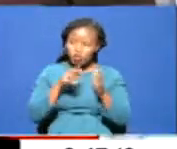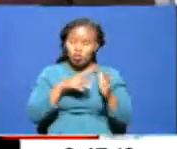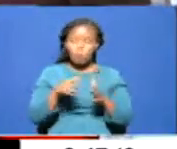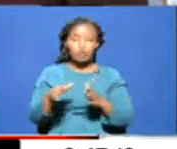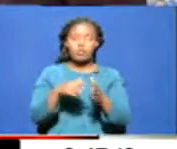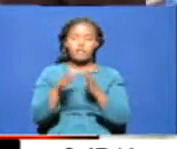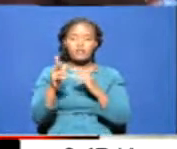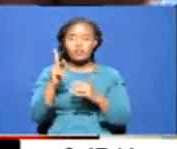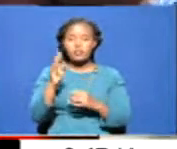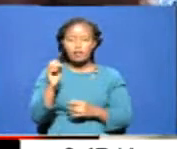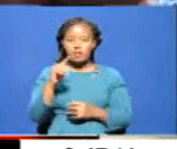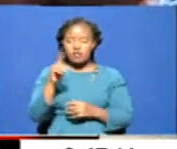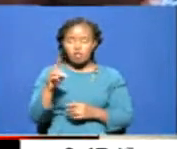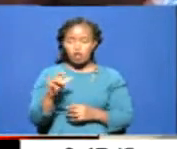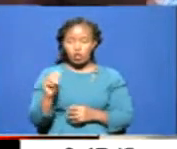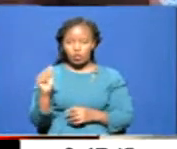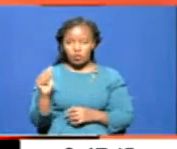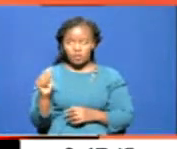Technopolis.